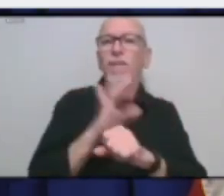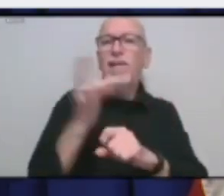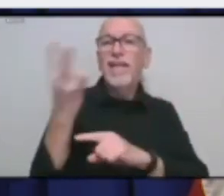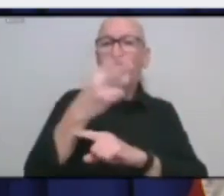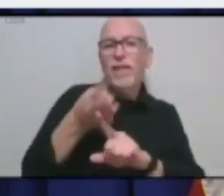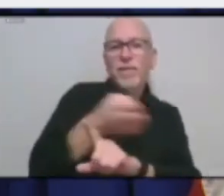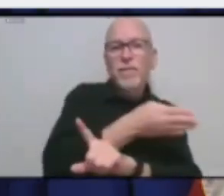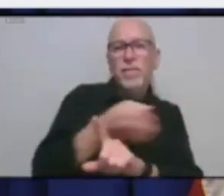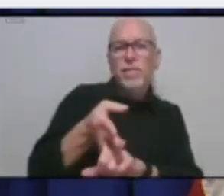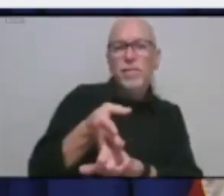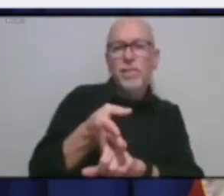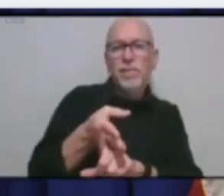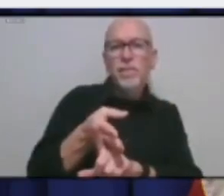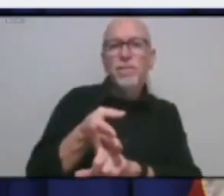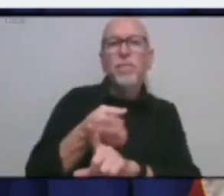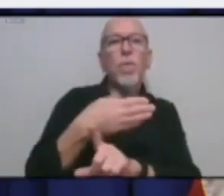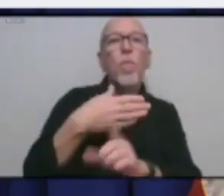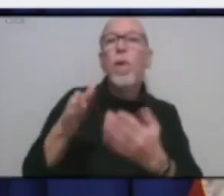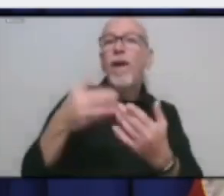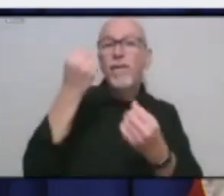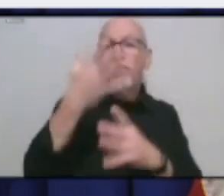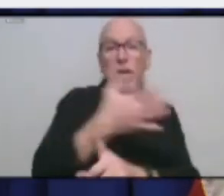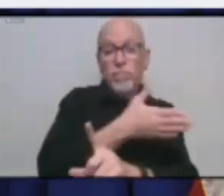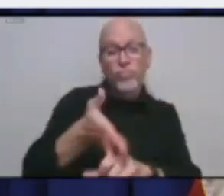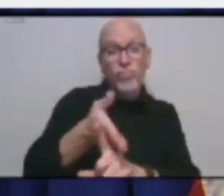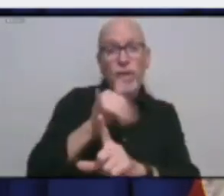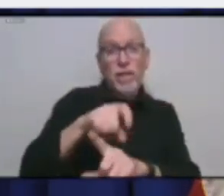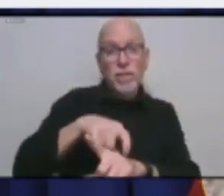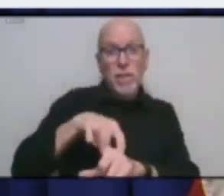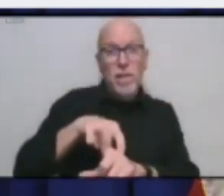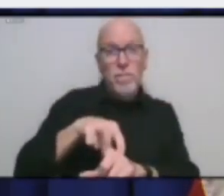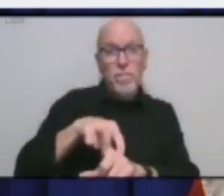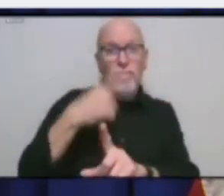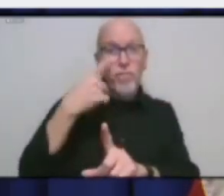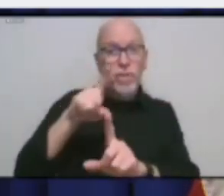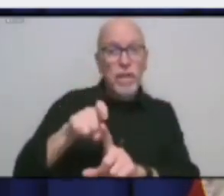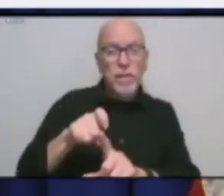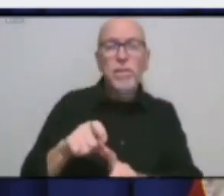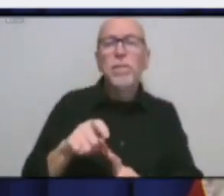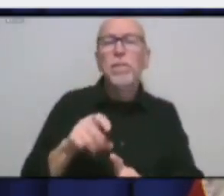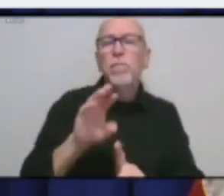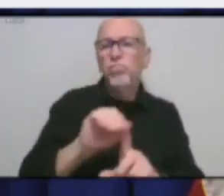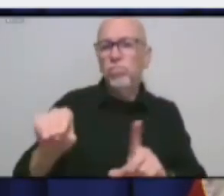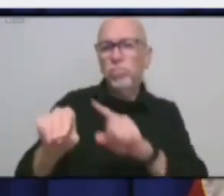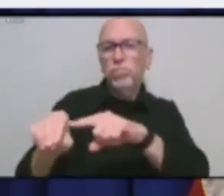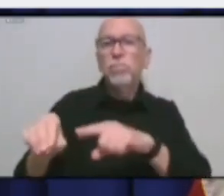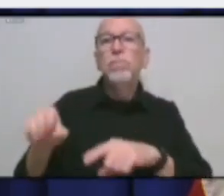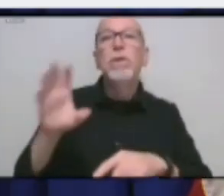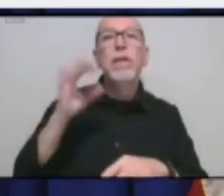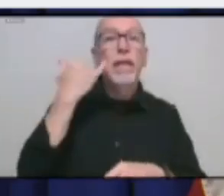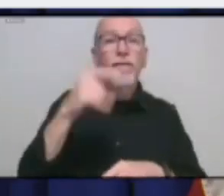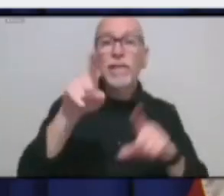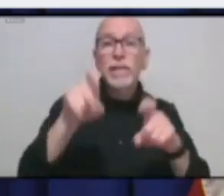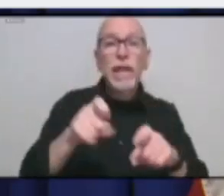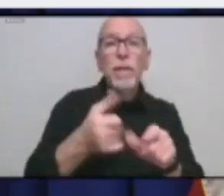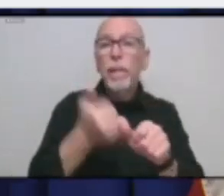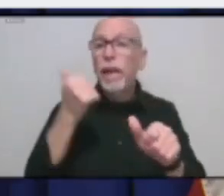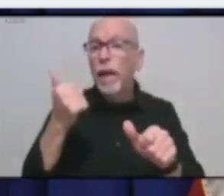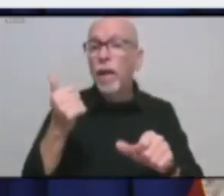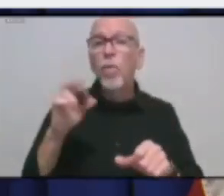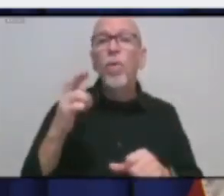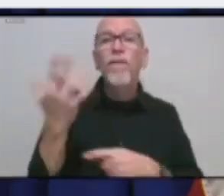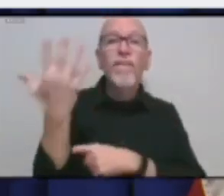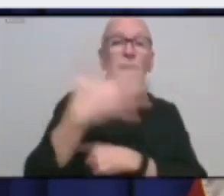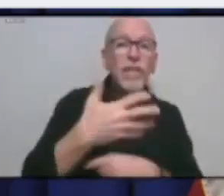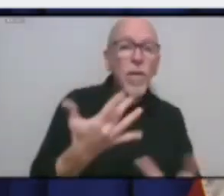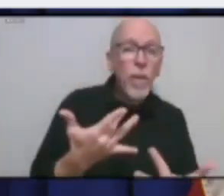and whatever data has come in that time frame with regards to tests. So yes, if those tests lagged, if there was a 5-day wait or a